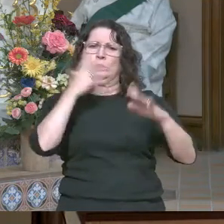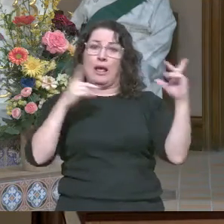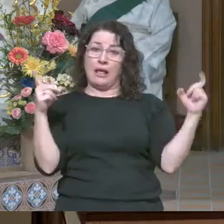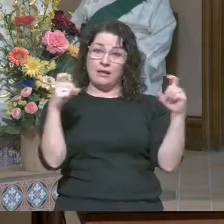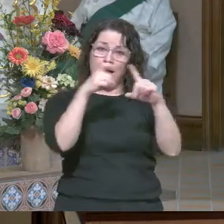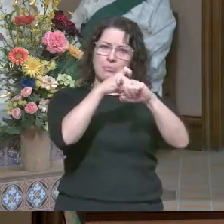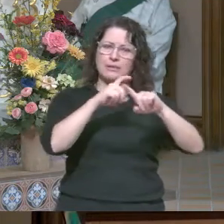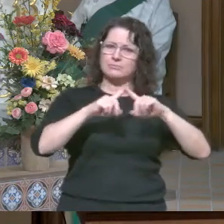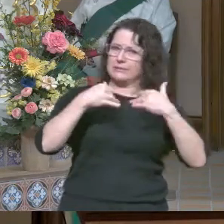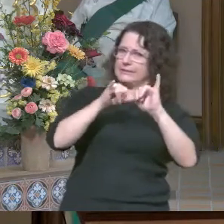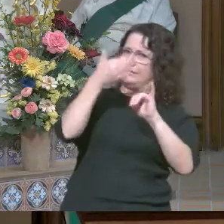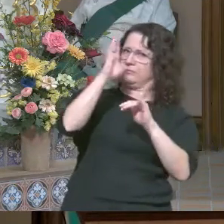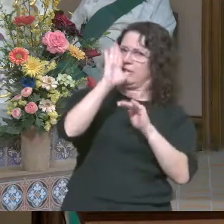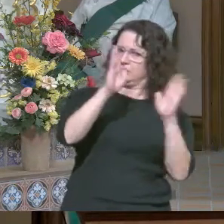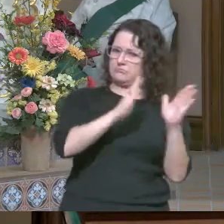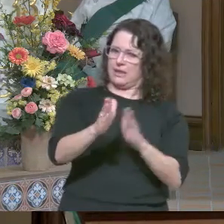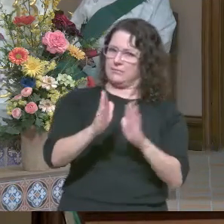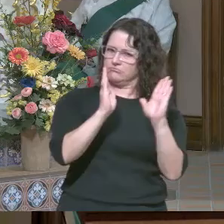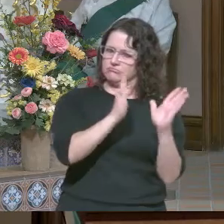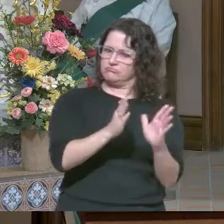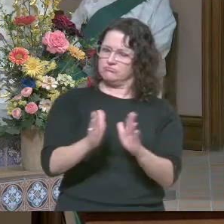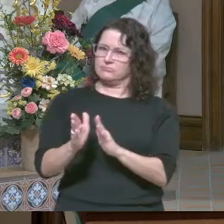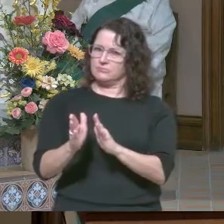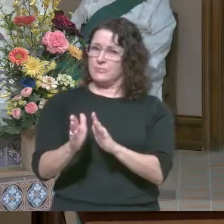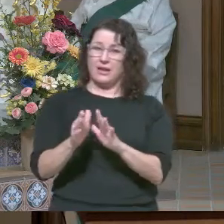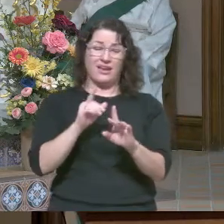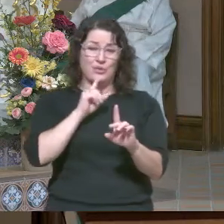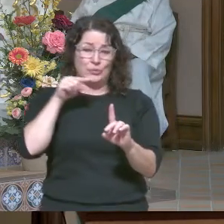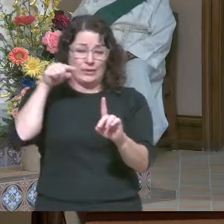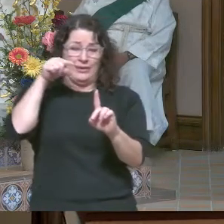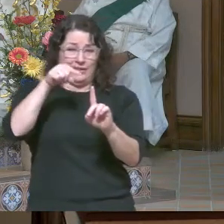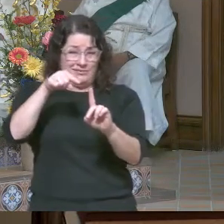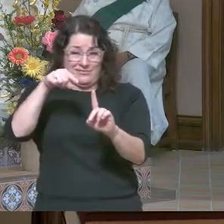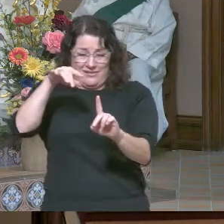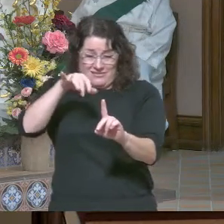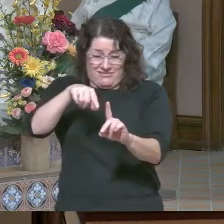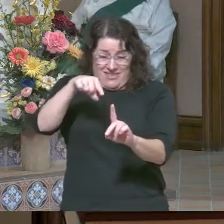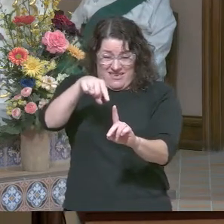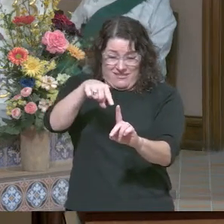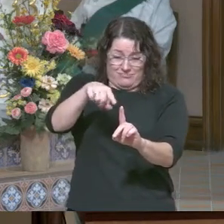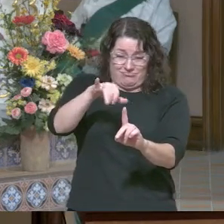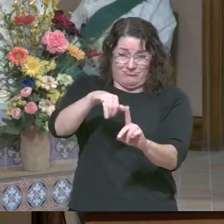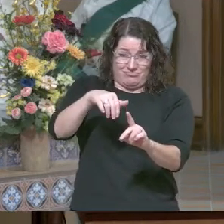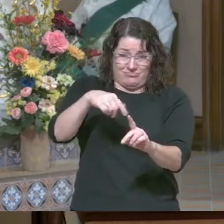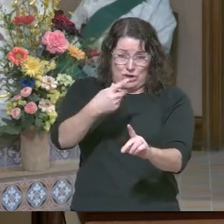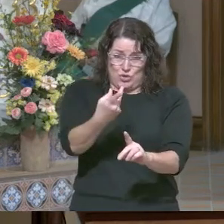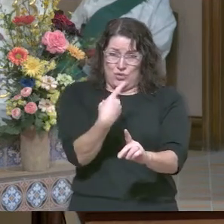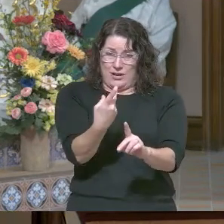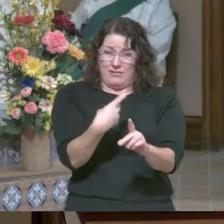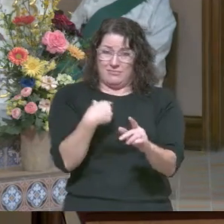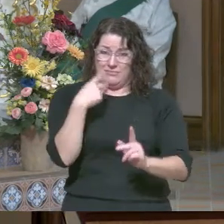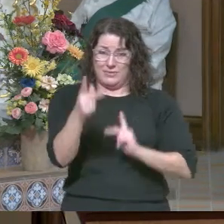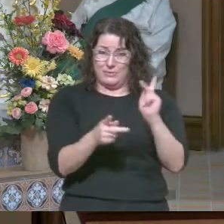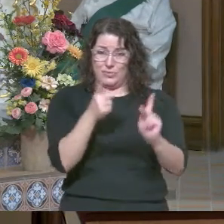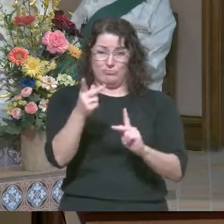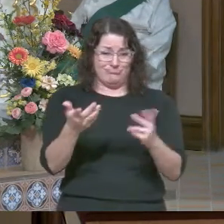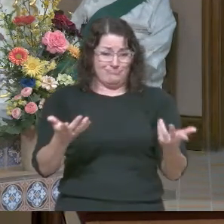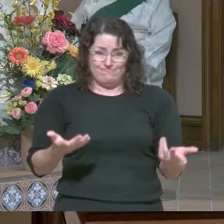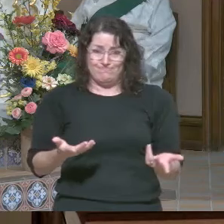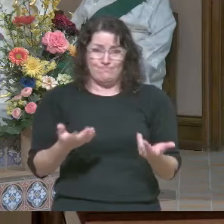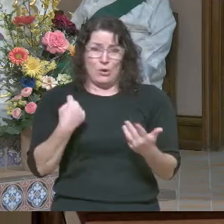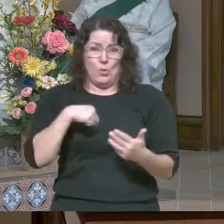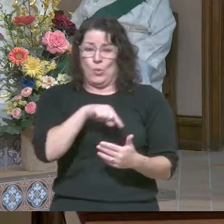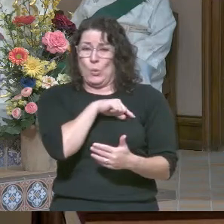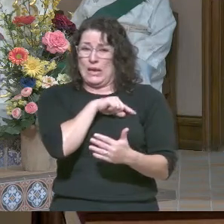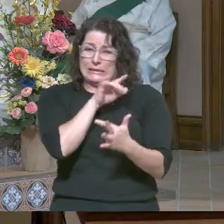in everything. And it's all created. And at the very apex of this is the human person, you and I.